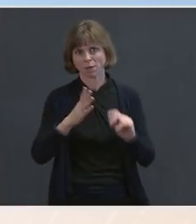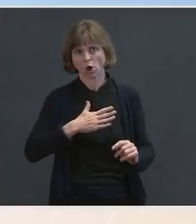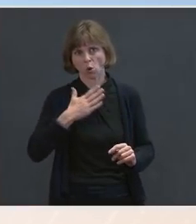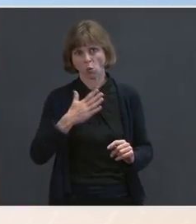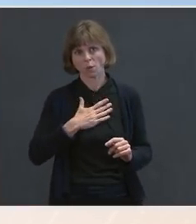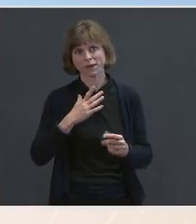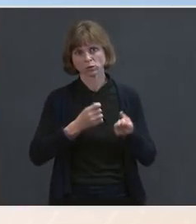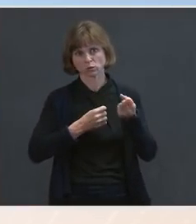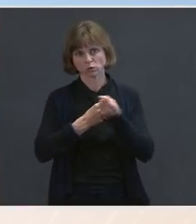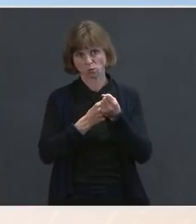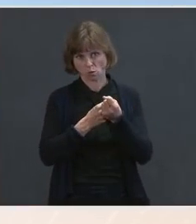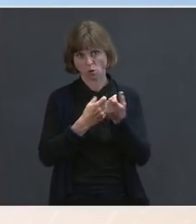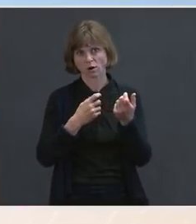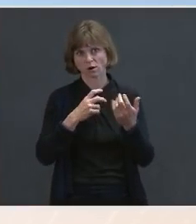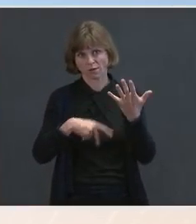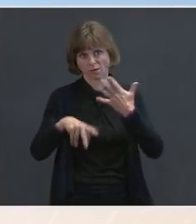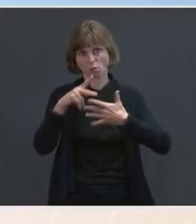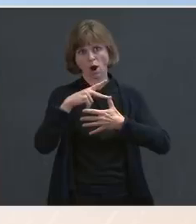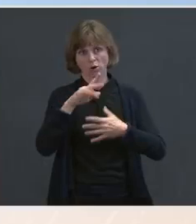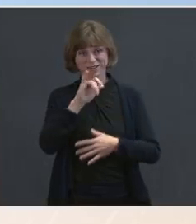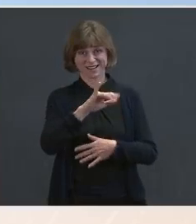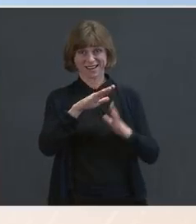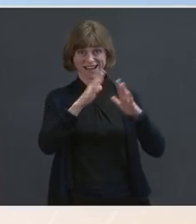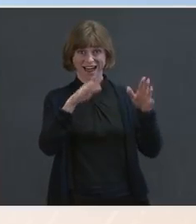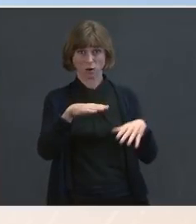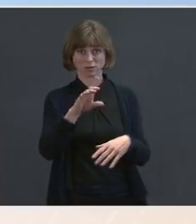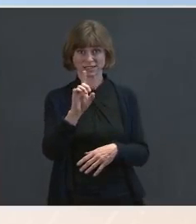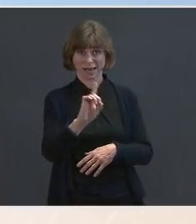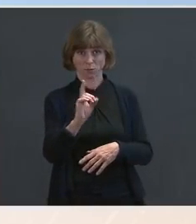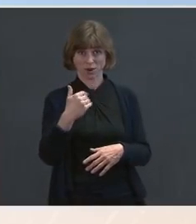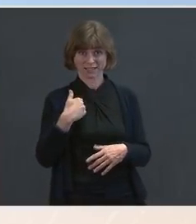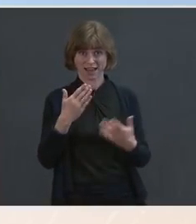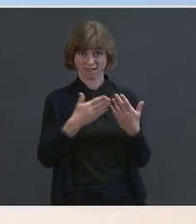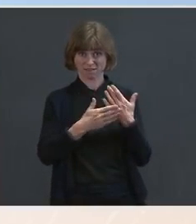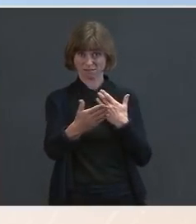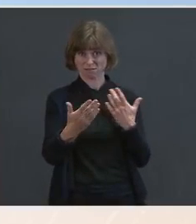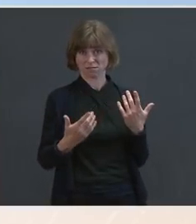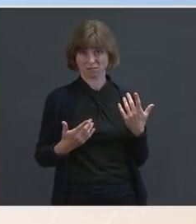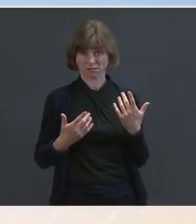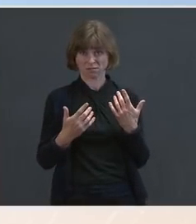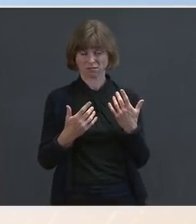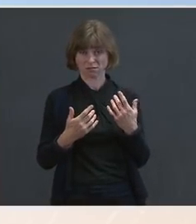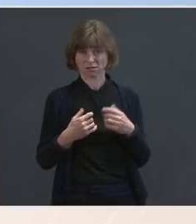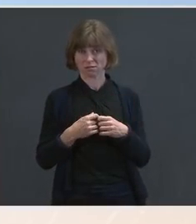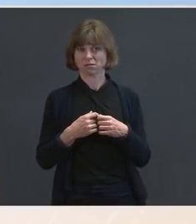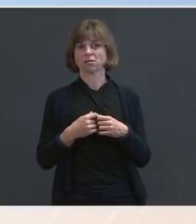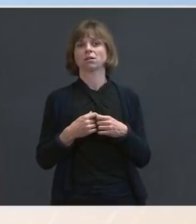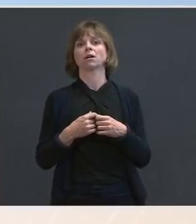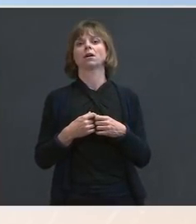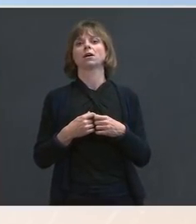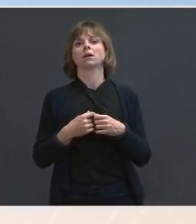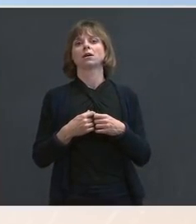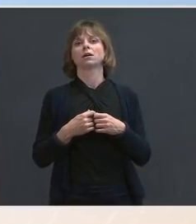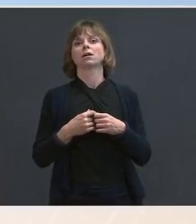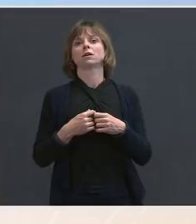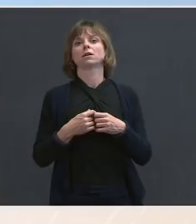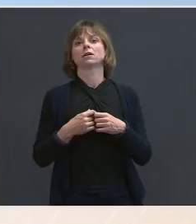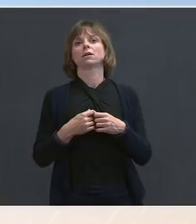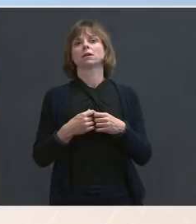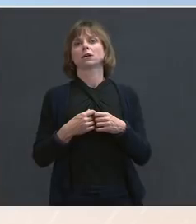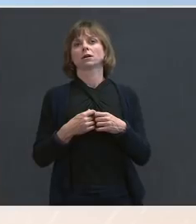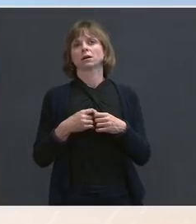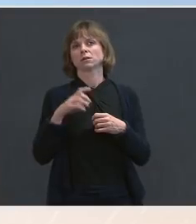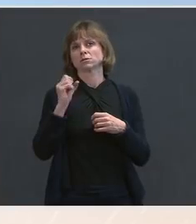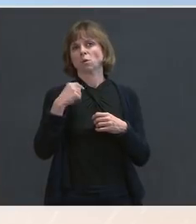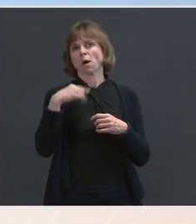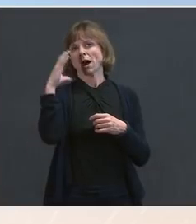behind maybe the priorities that House Democrats have going forward, whether that's on infrastructure, whether that's on climate, any of those things. He didn't list those off. And so I guess